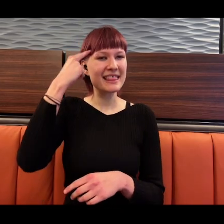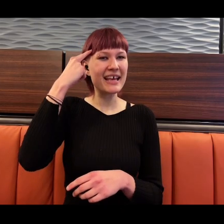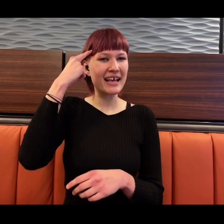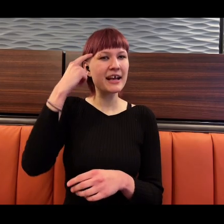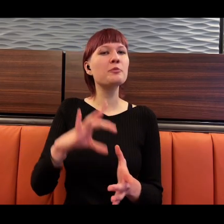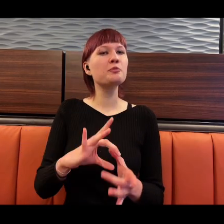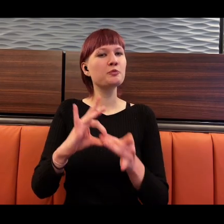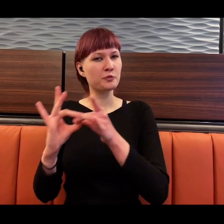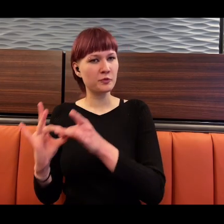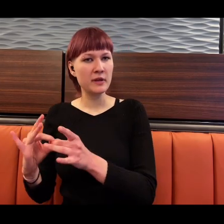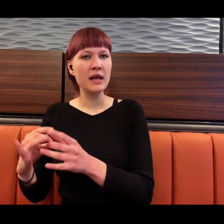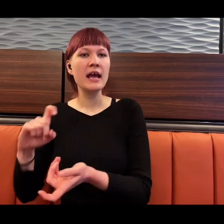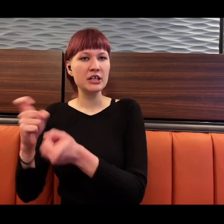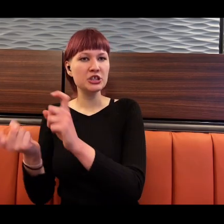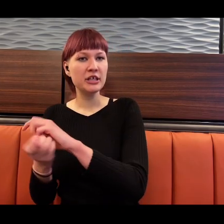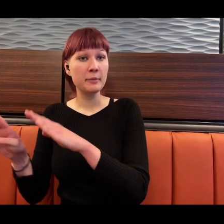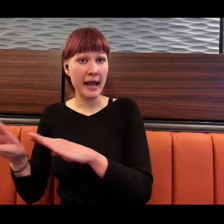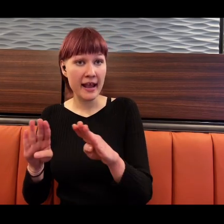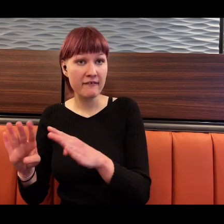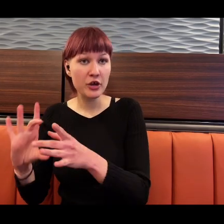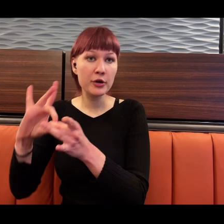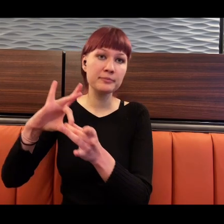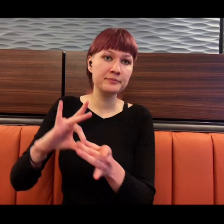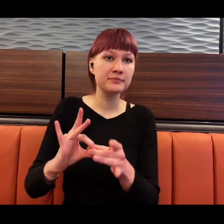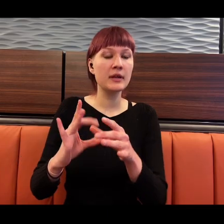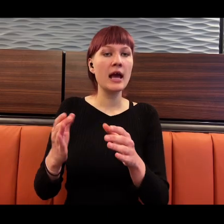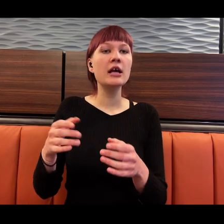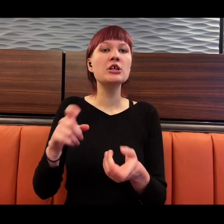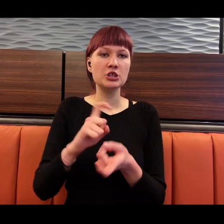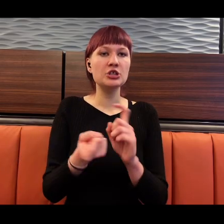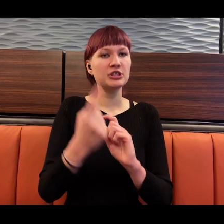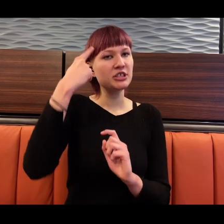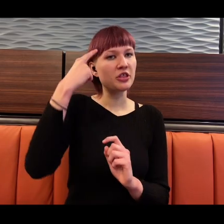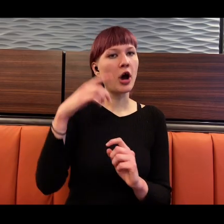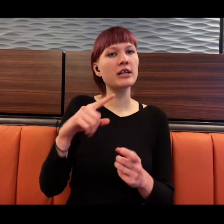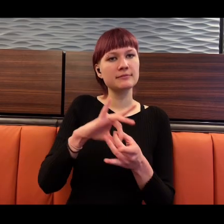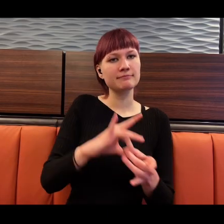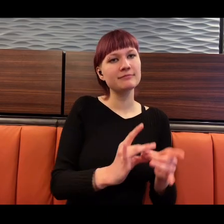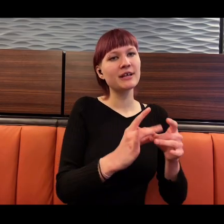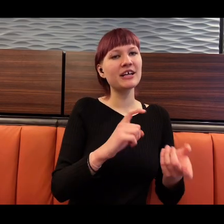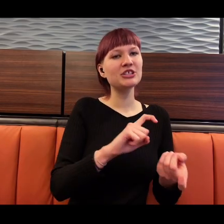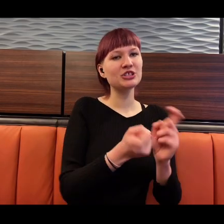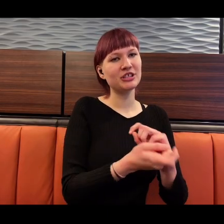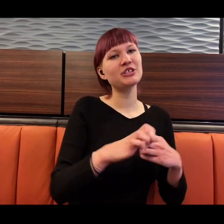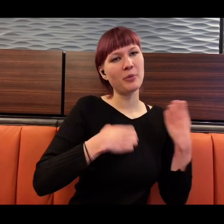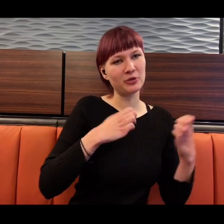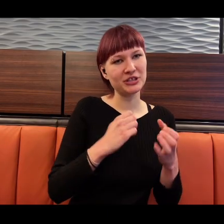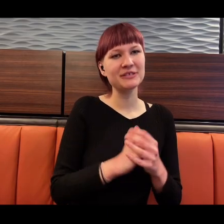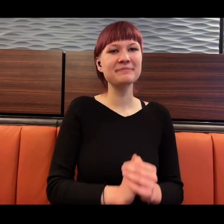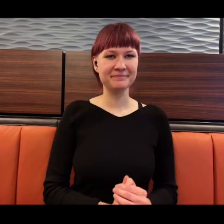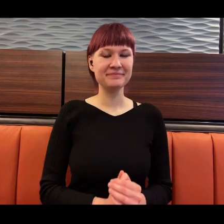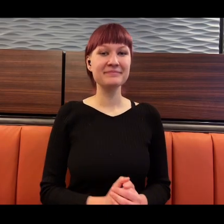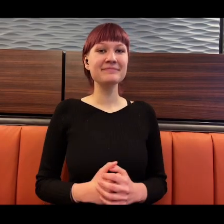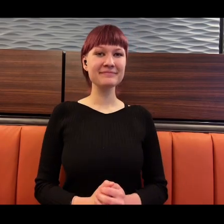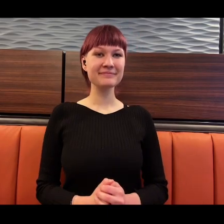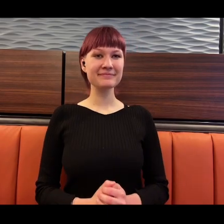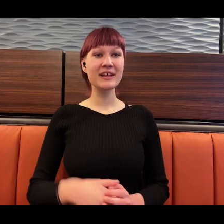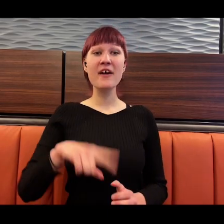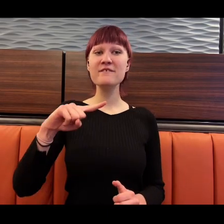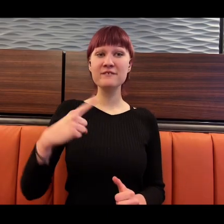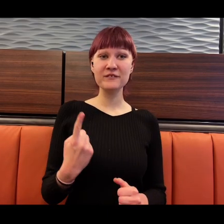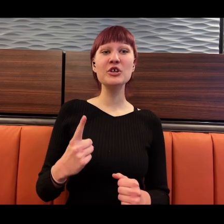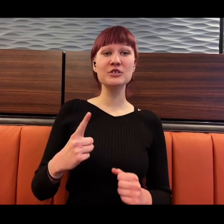fact. Okay, let's start with Freud, because all psychotherapy starts with Freud. It was the first type of talk therapy,